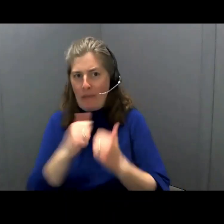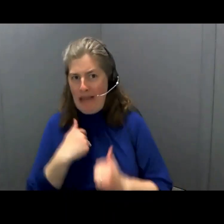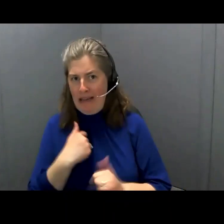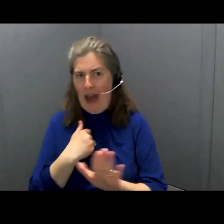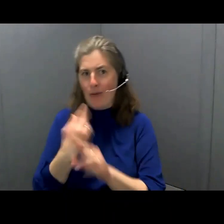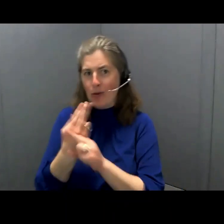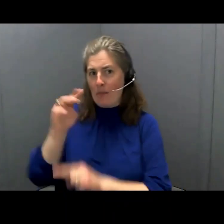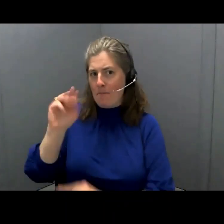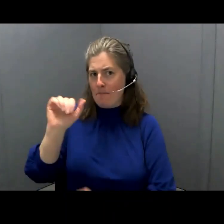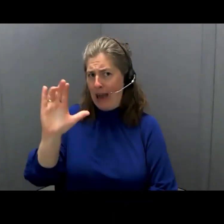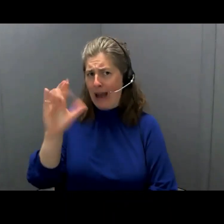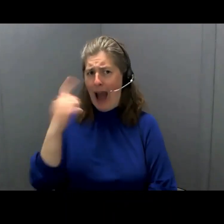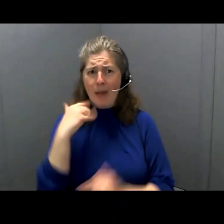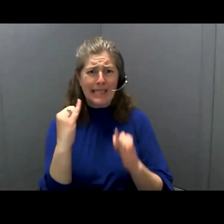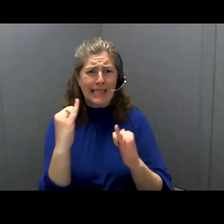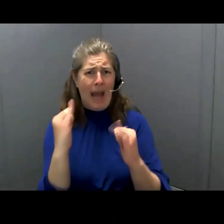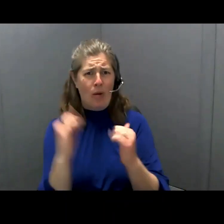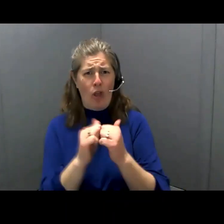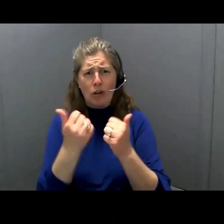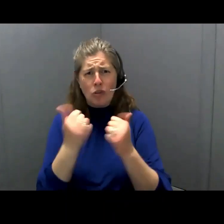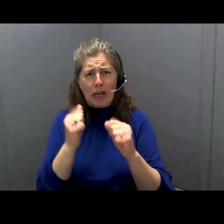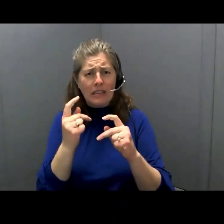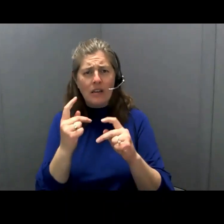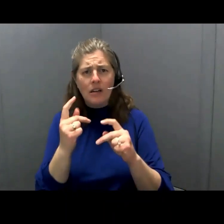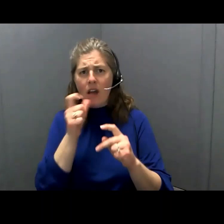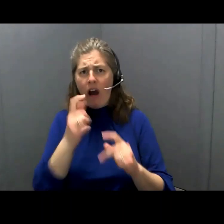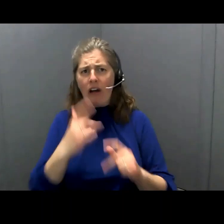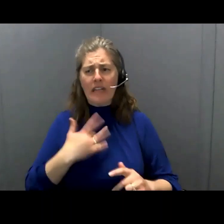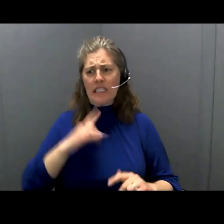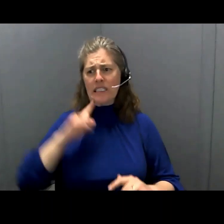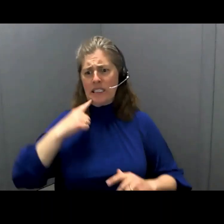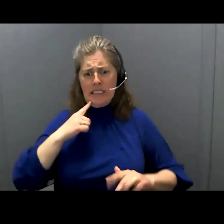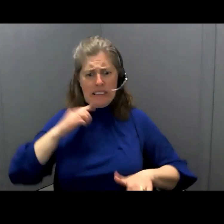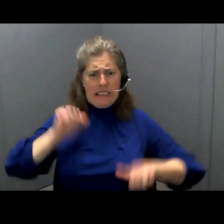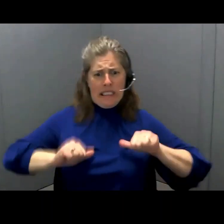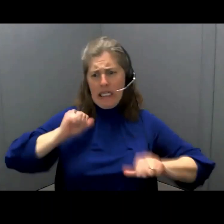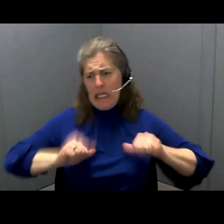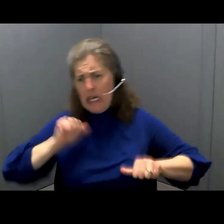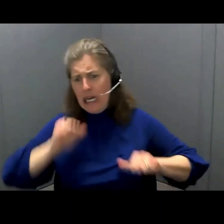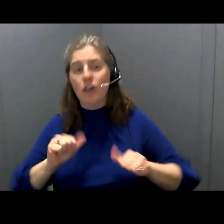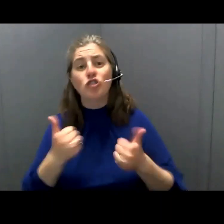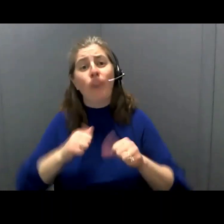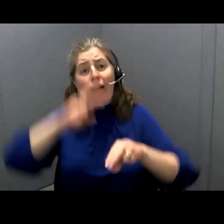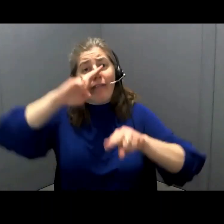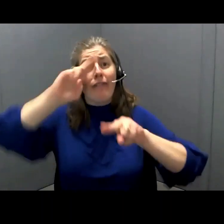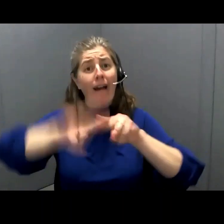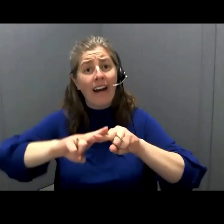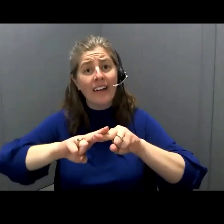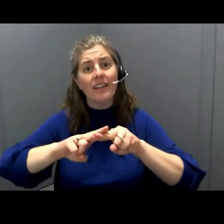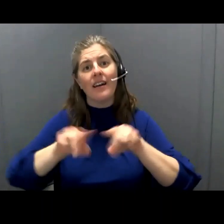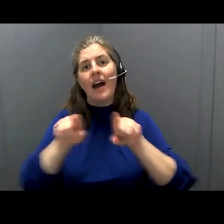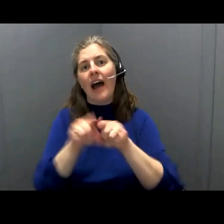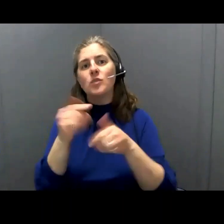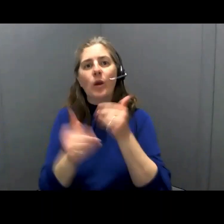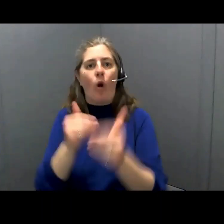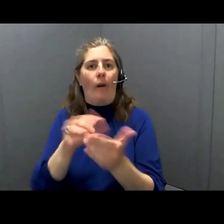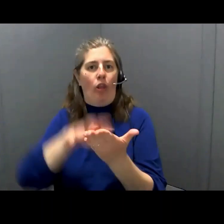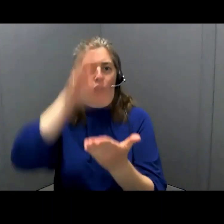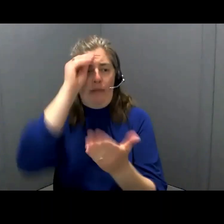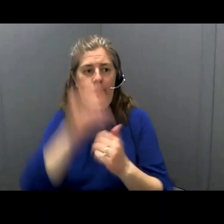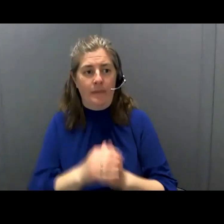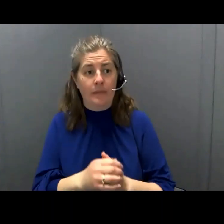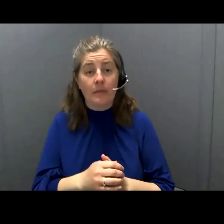just like you. So let's try to not take ourselves too seriously, try to have some fun as we go. So if